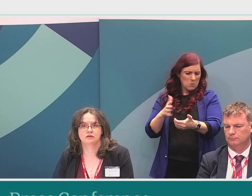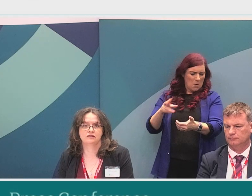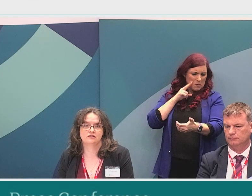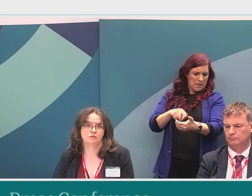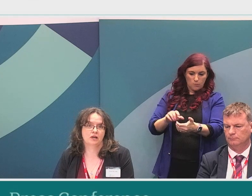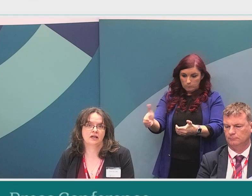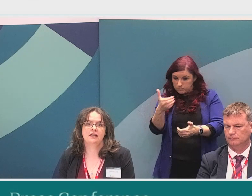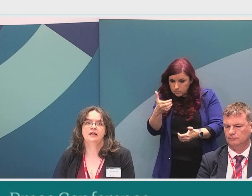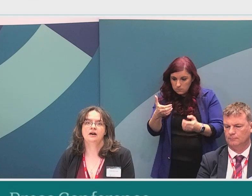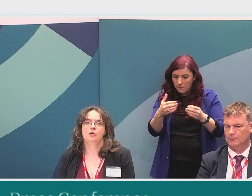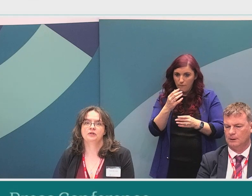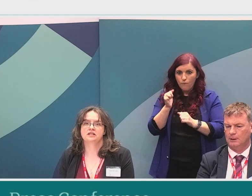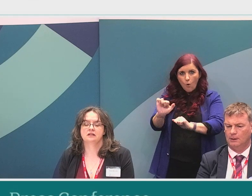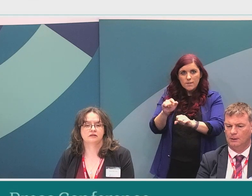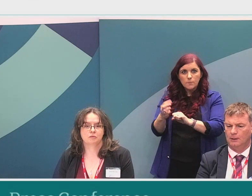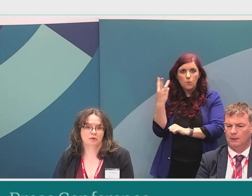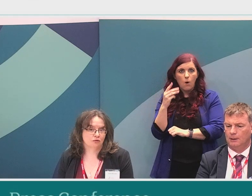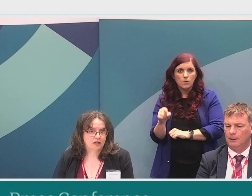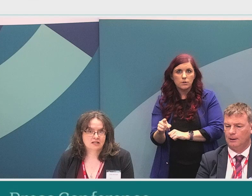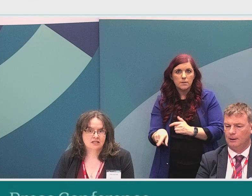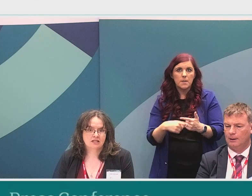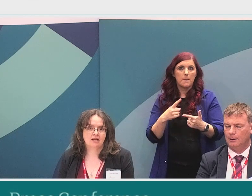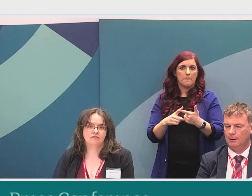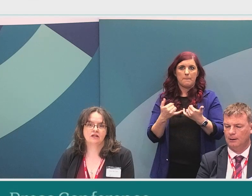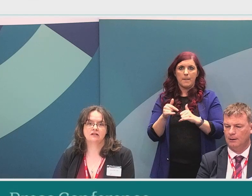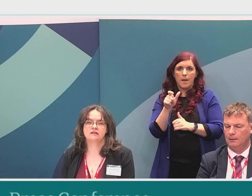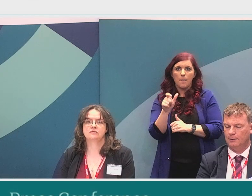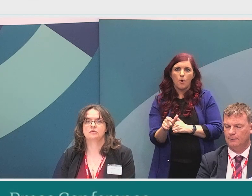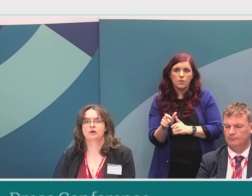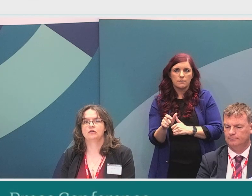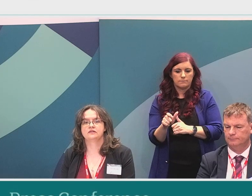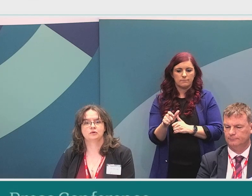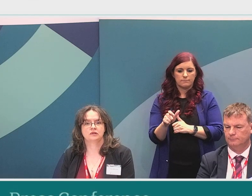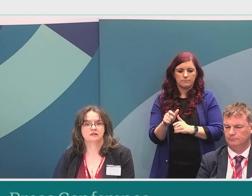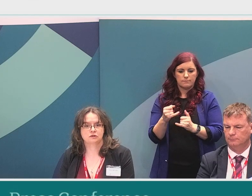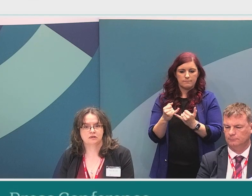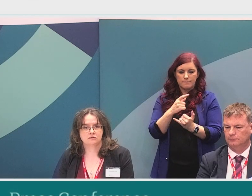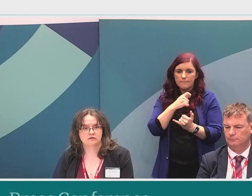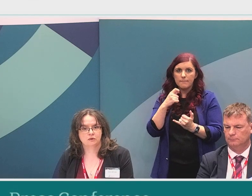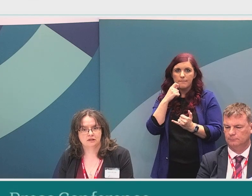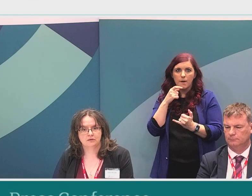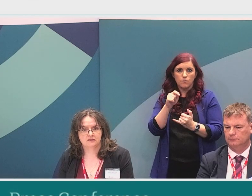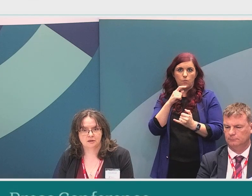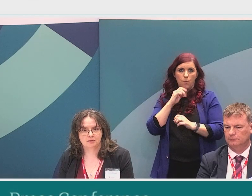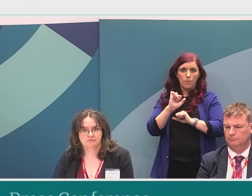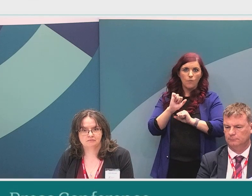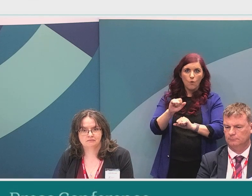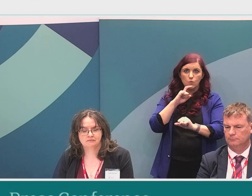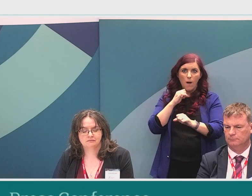sexually suggestive way, up until someone being threatened to have sex with them, or someone who had sexual intercourse while they were asleep.